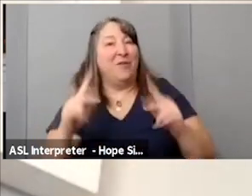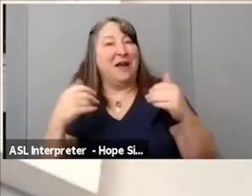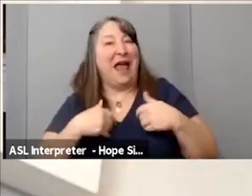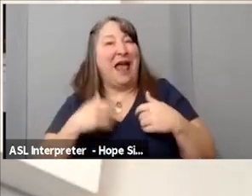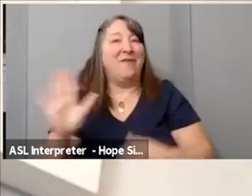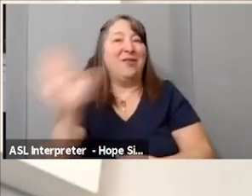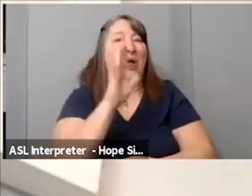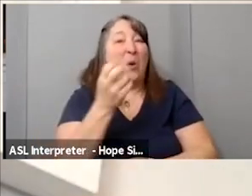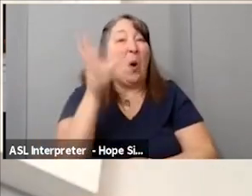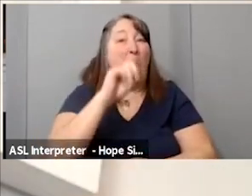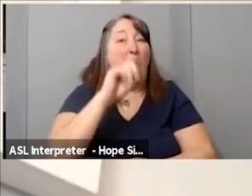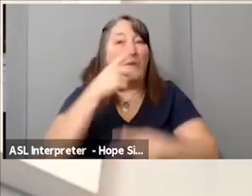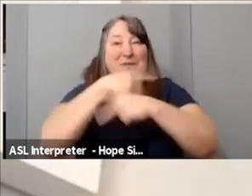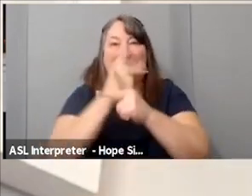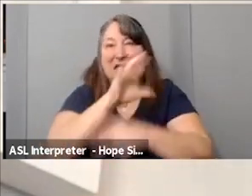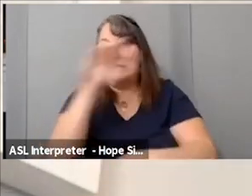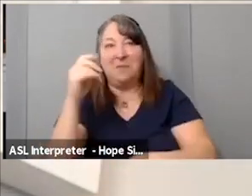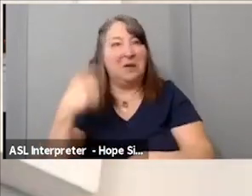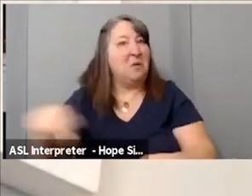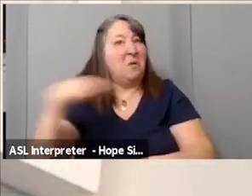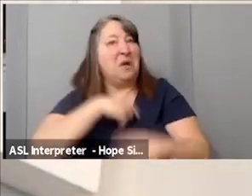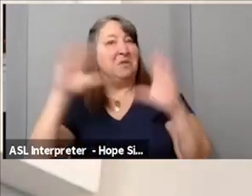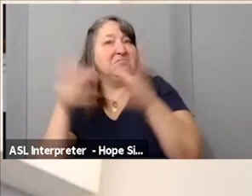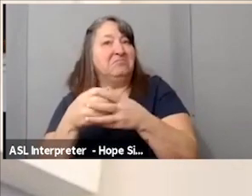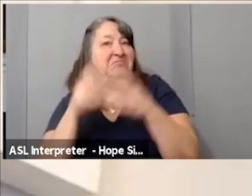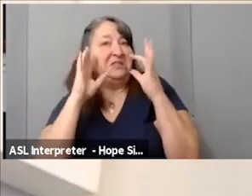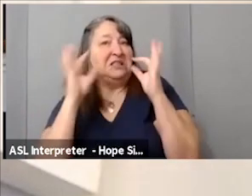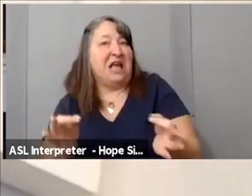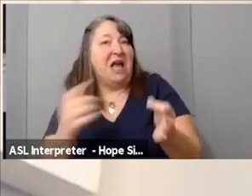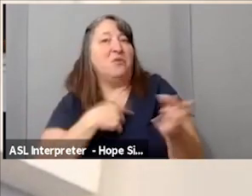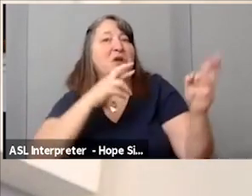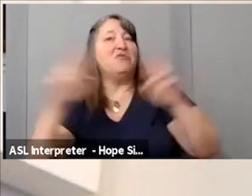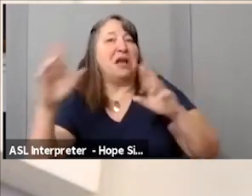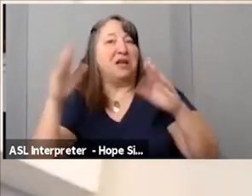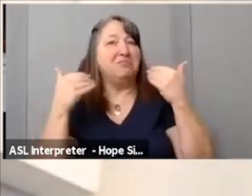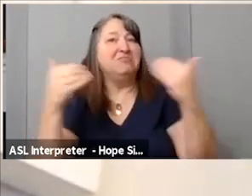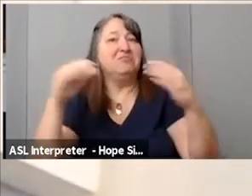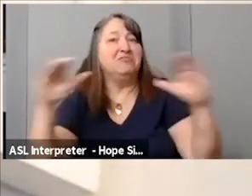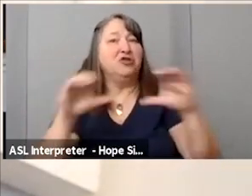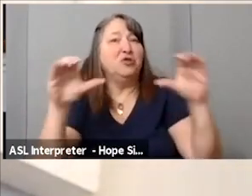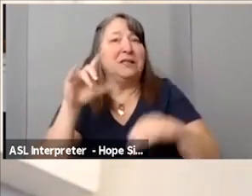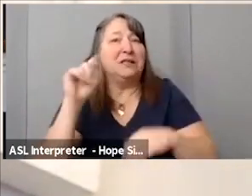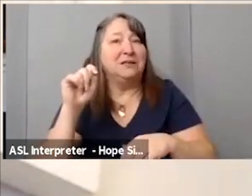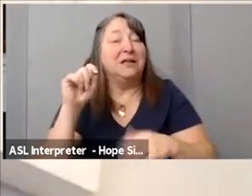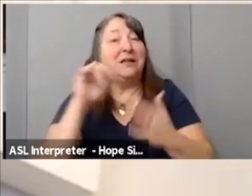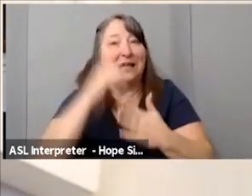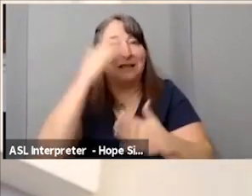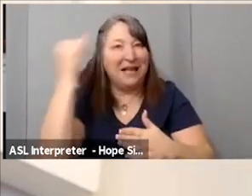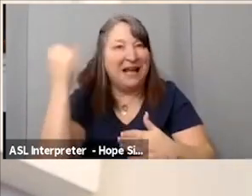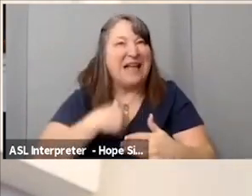company. We just decided we were ready to do it, and that was because I had spent